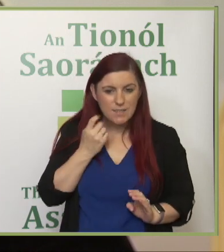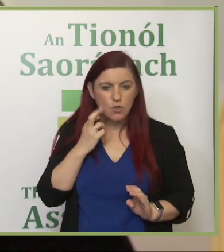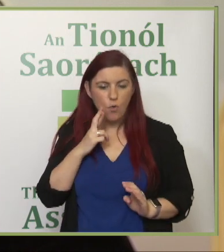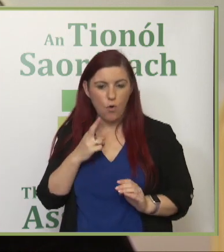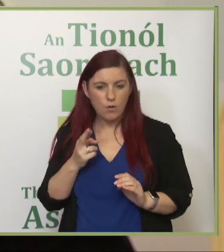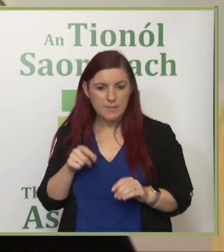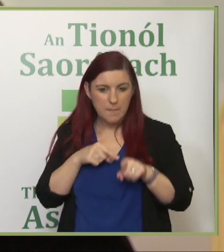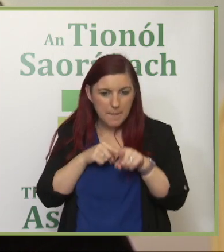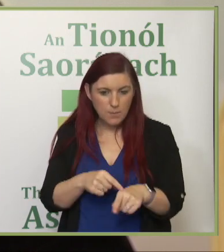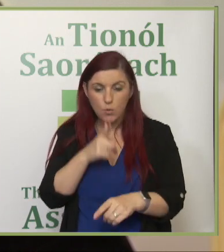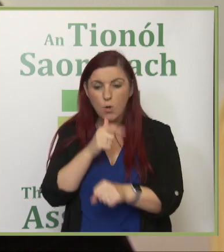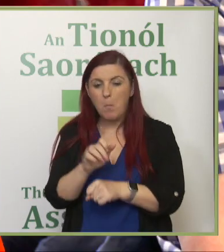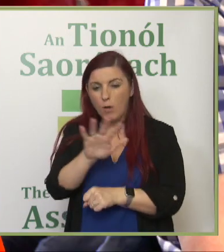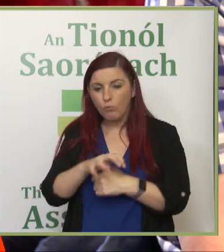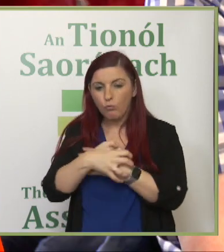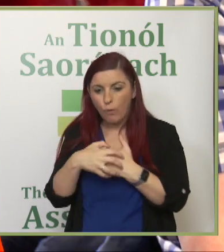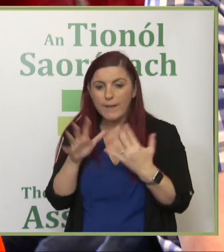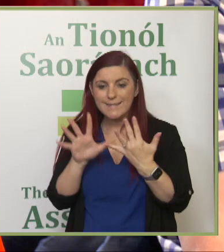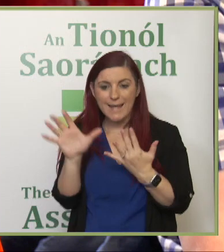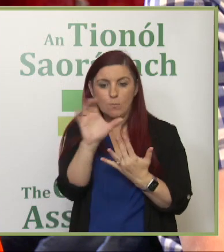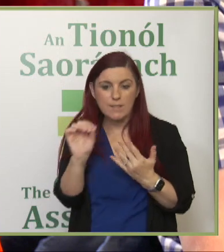generally talking about a 10%.